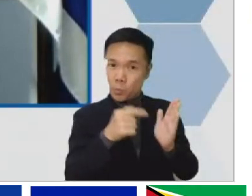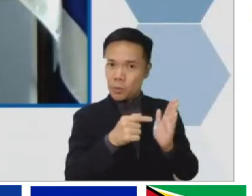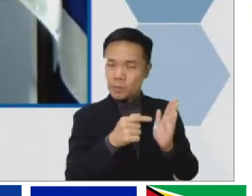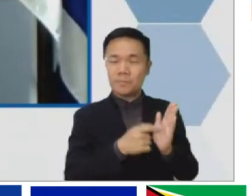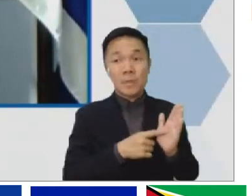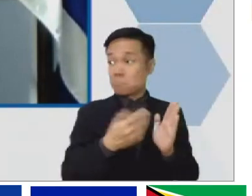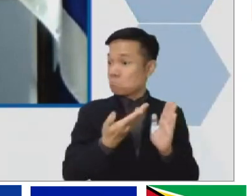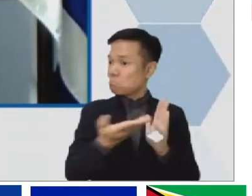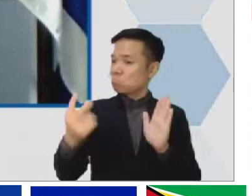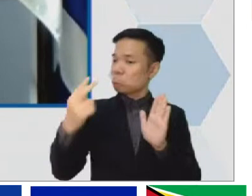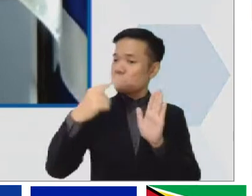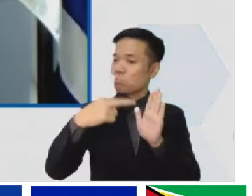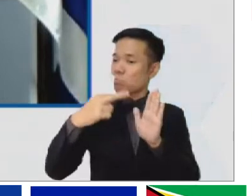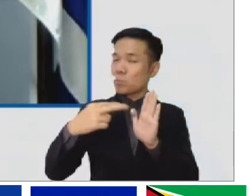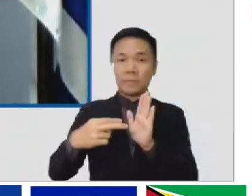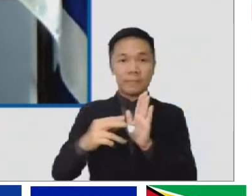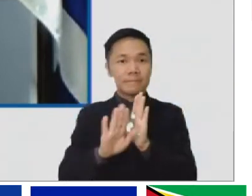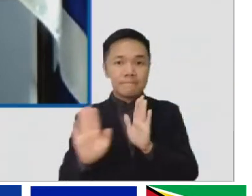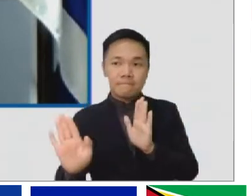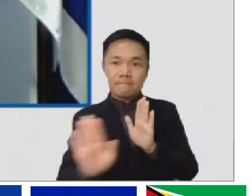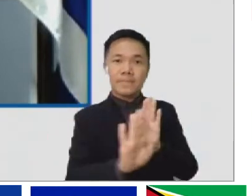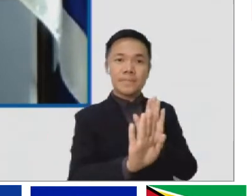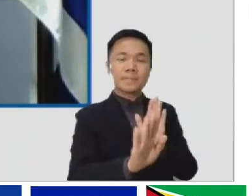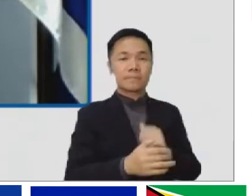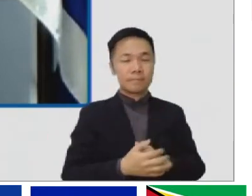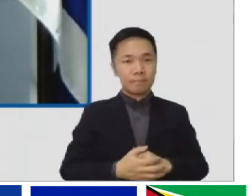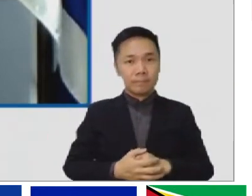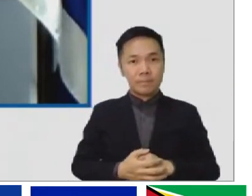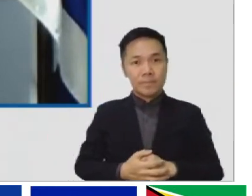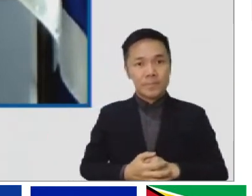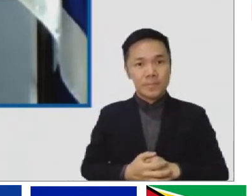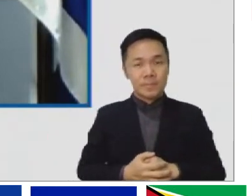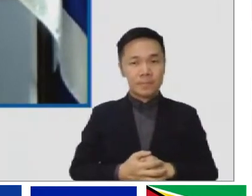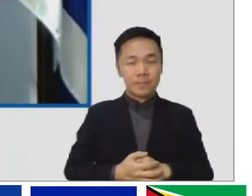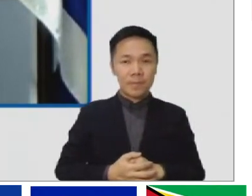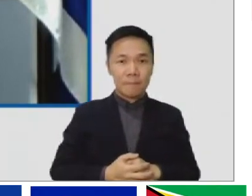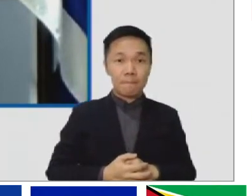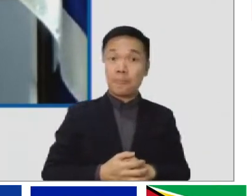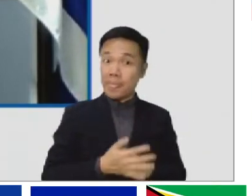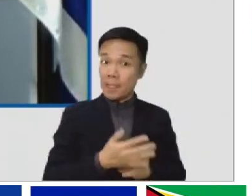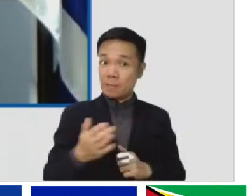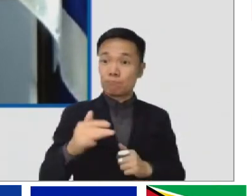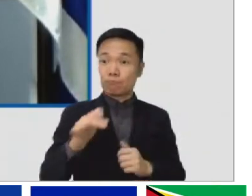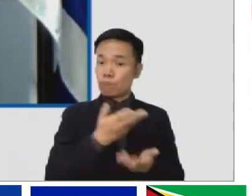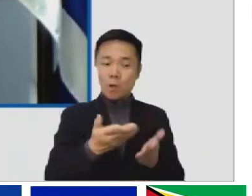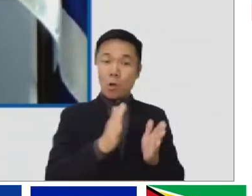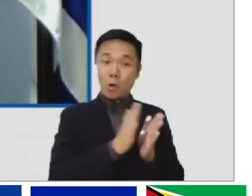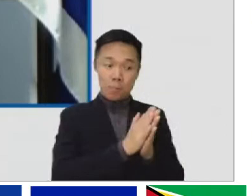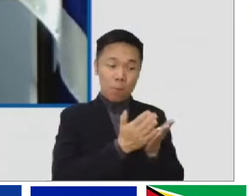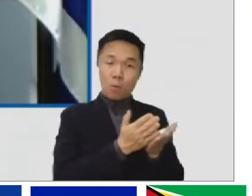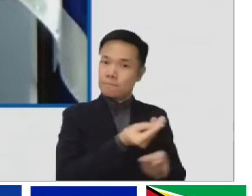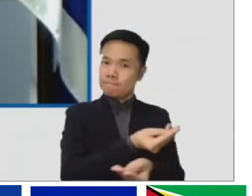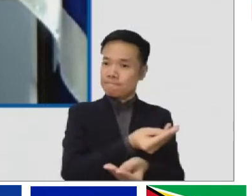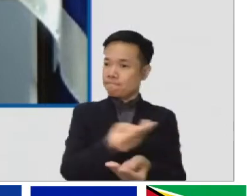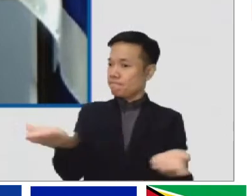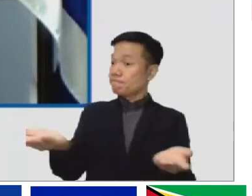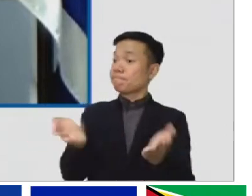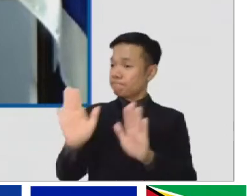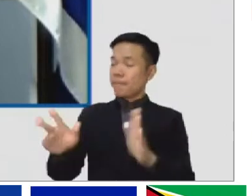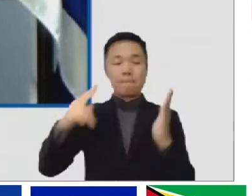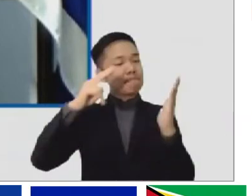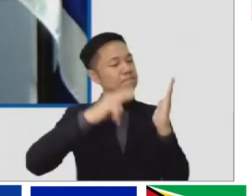they require at any moment, and everybody is entitled to that. So any type